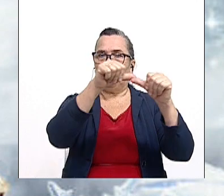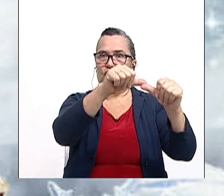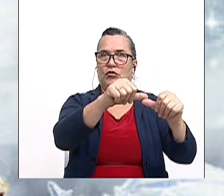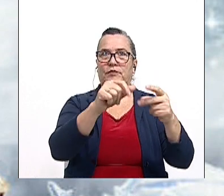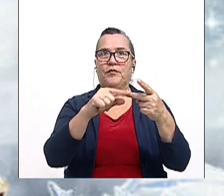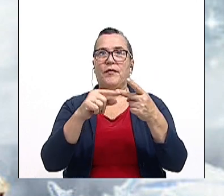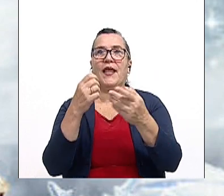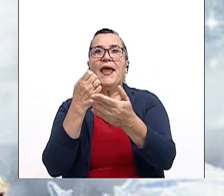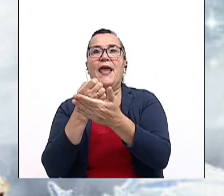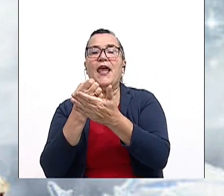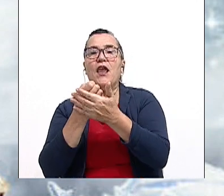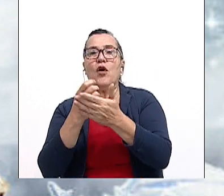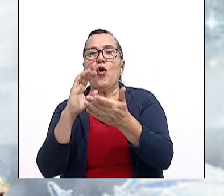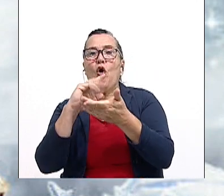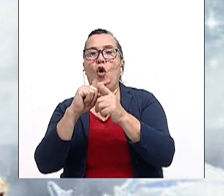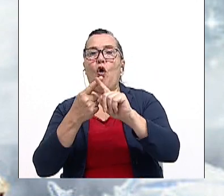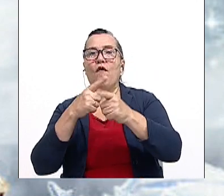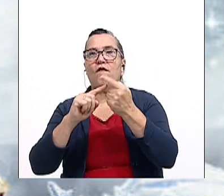Eco-friendly.